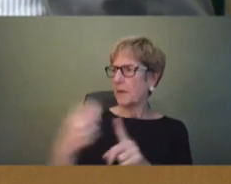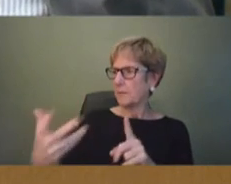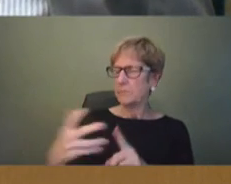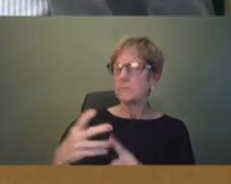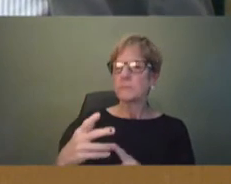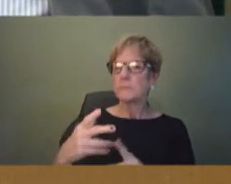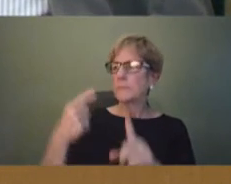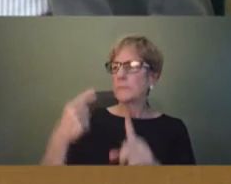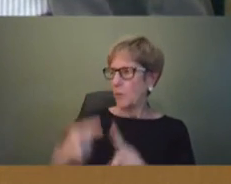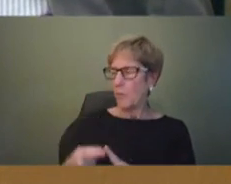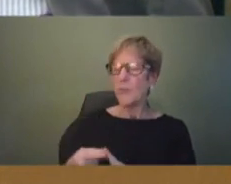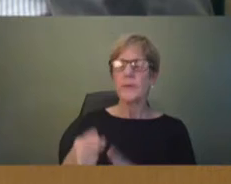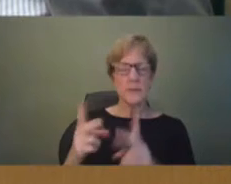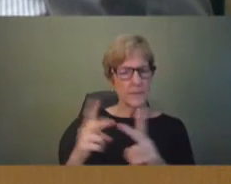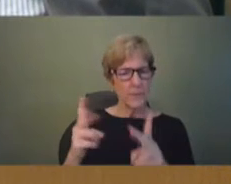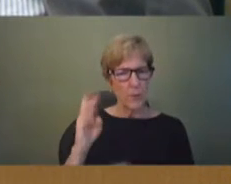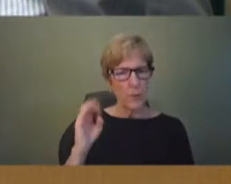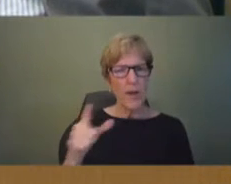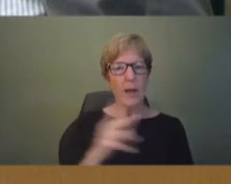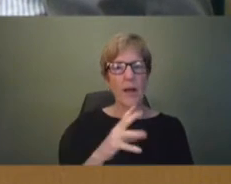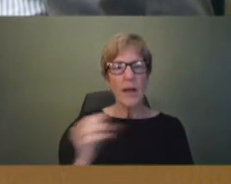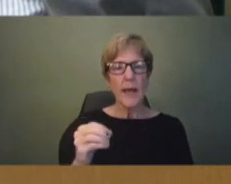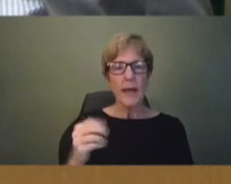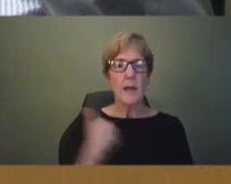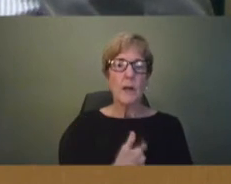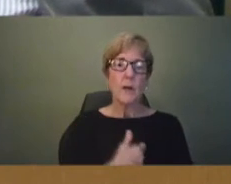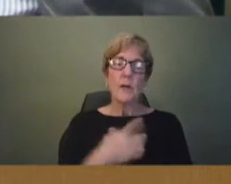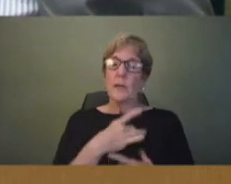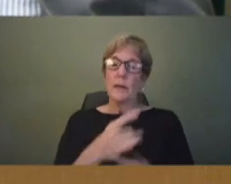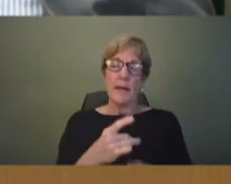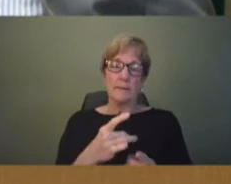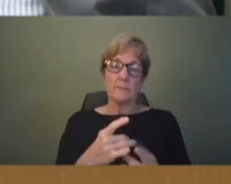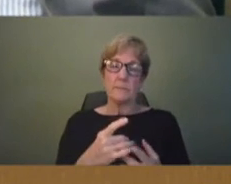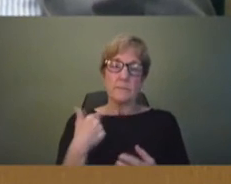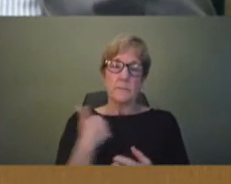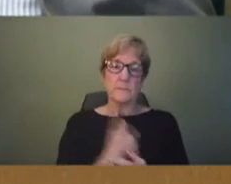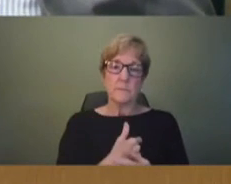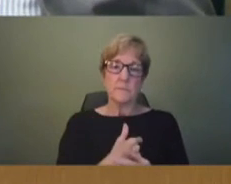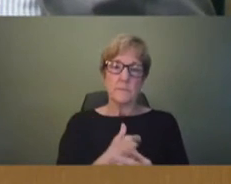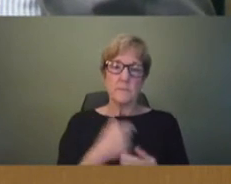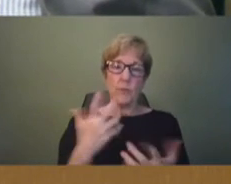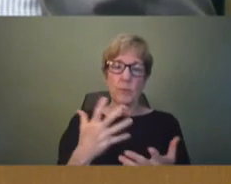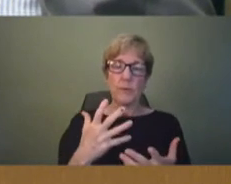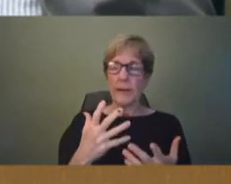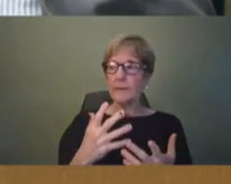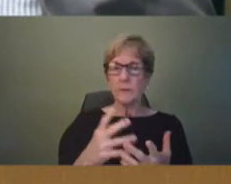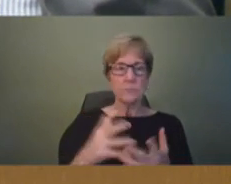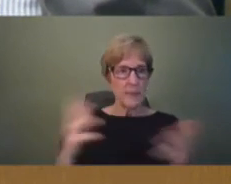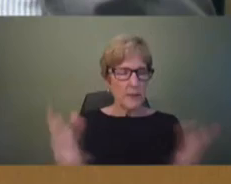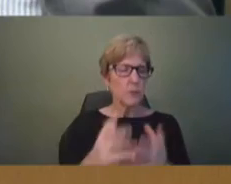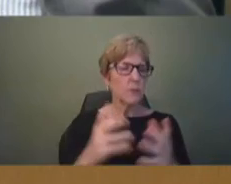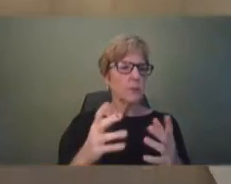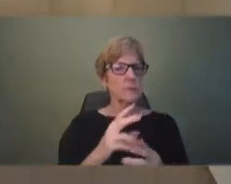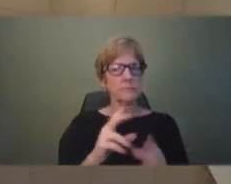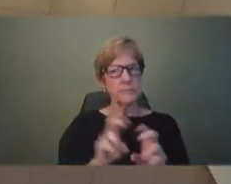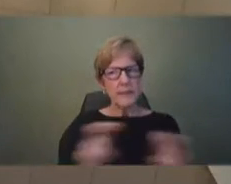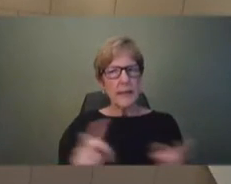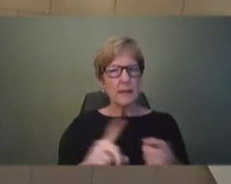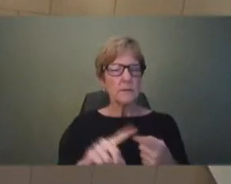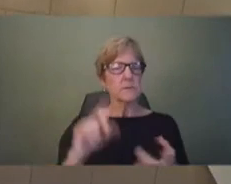points uh very well and um we just like to point out that we would like to reject that encourage the council I say